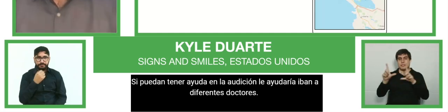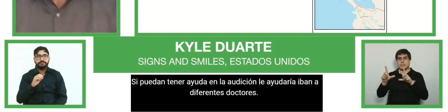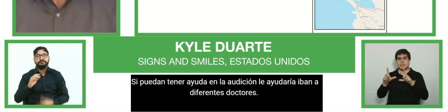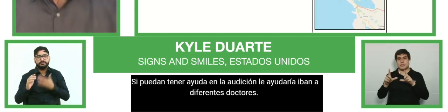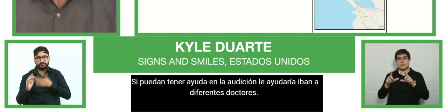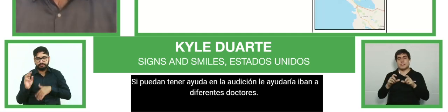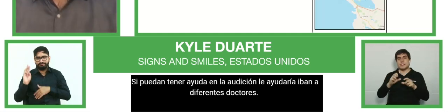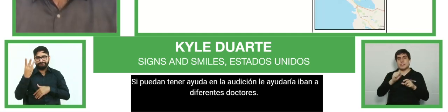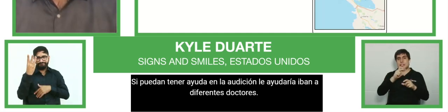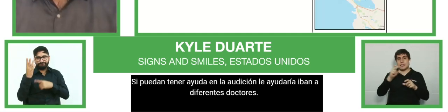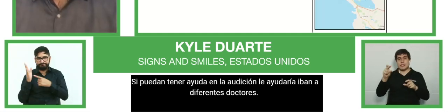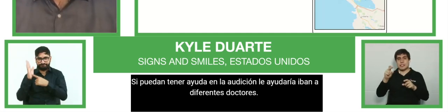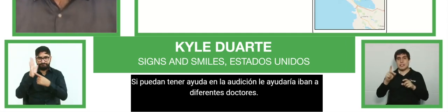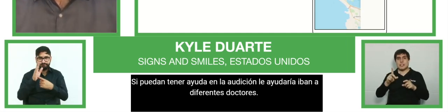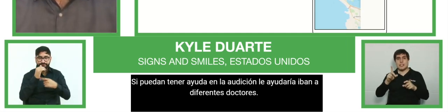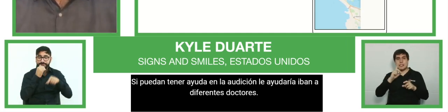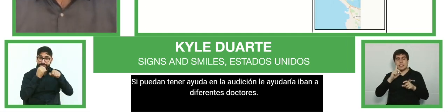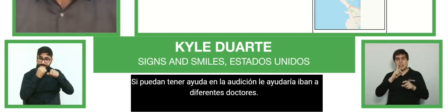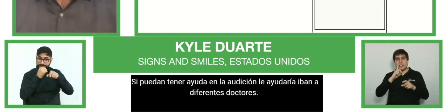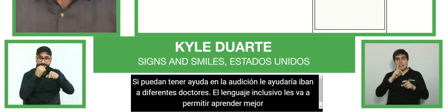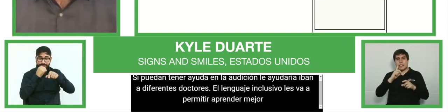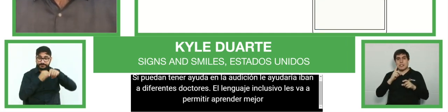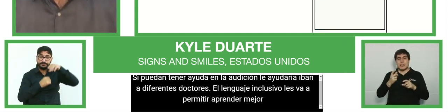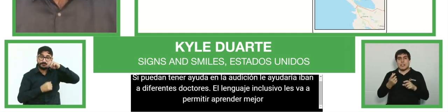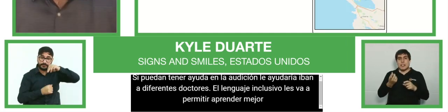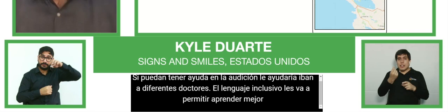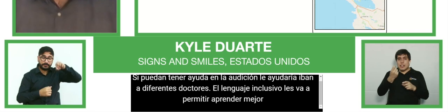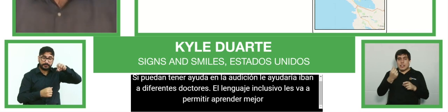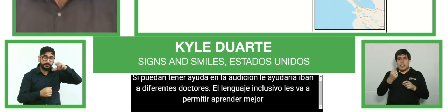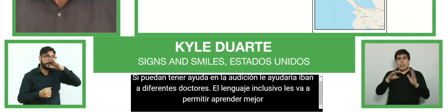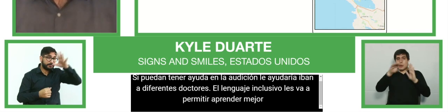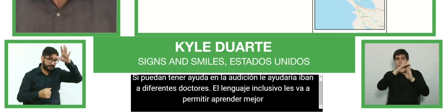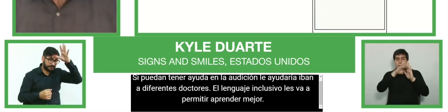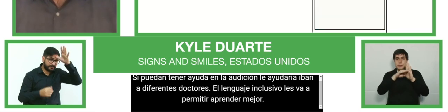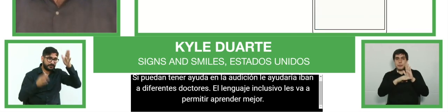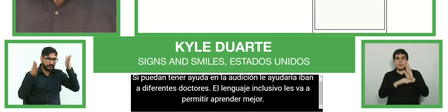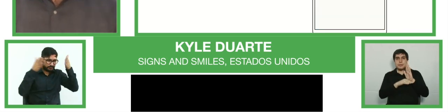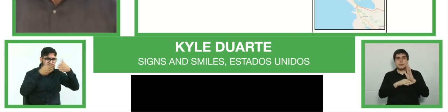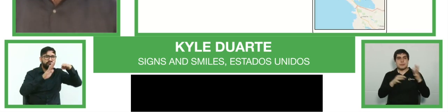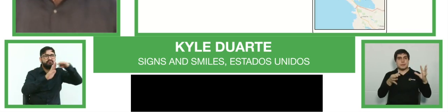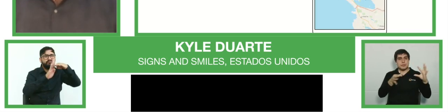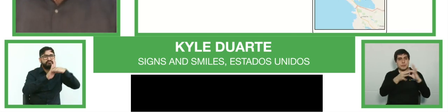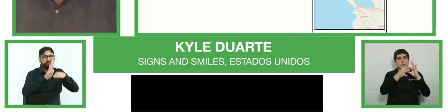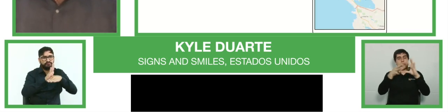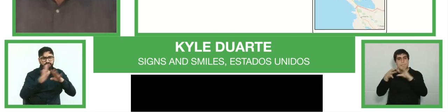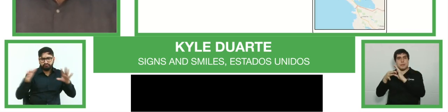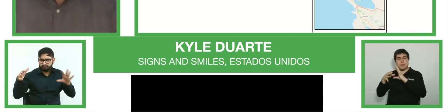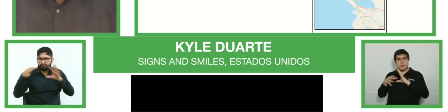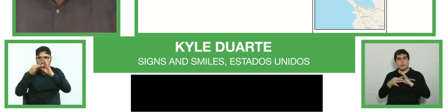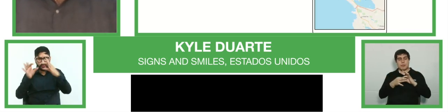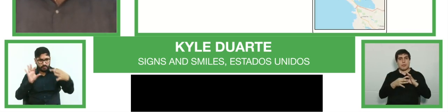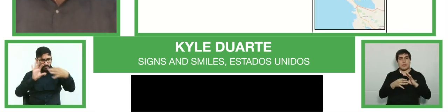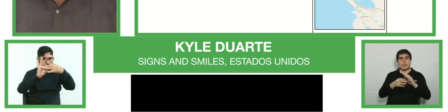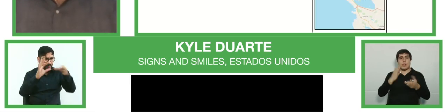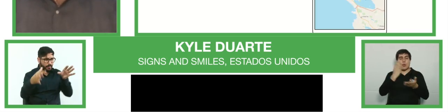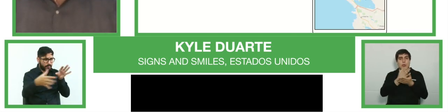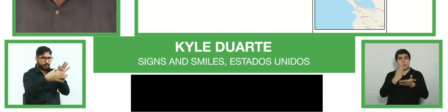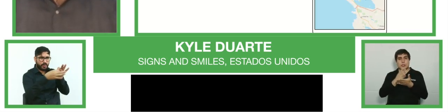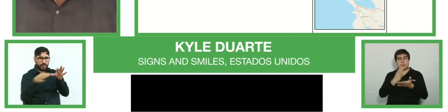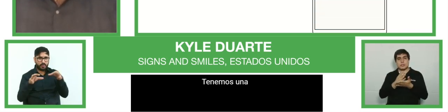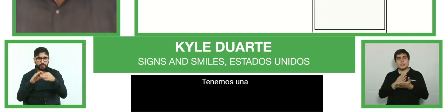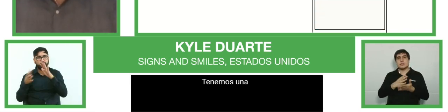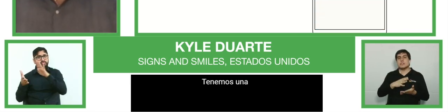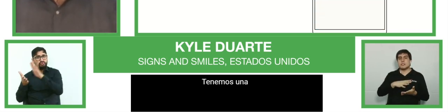clinics, schools that use sign language, the Ministry of Education, and local support groups, especially because we